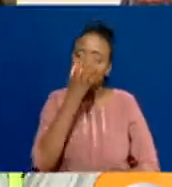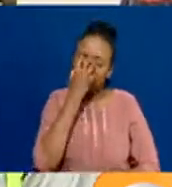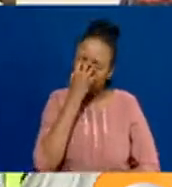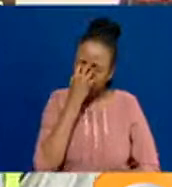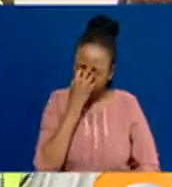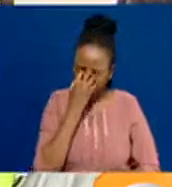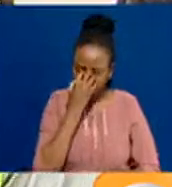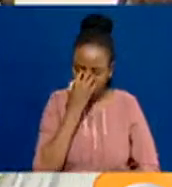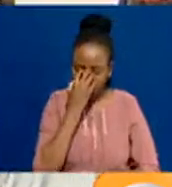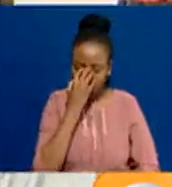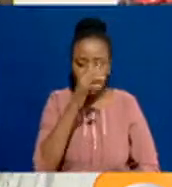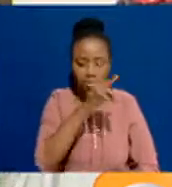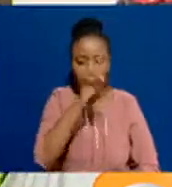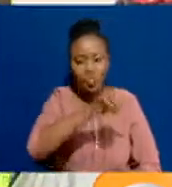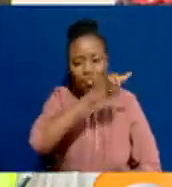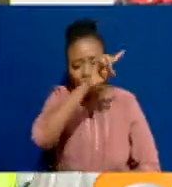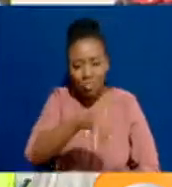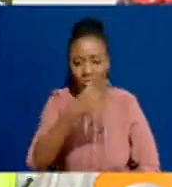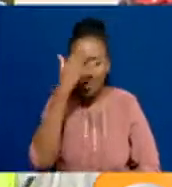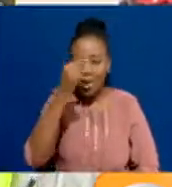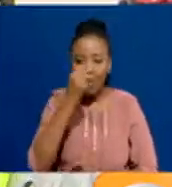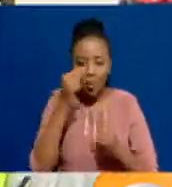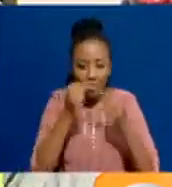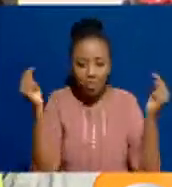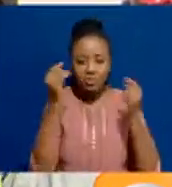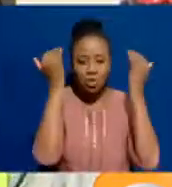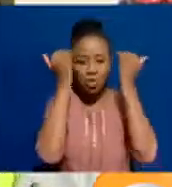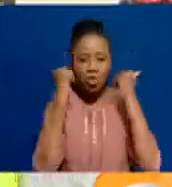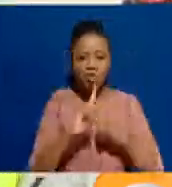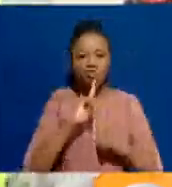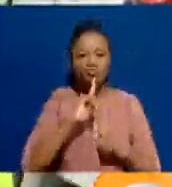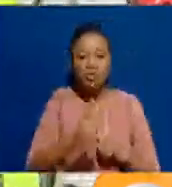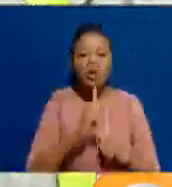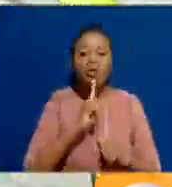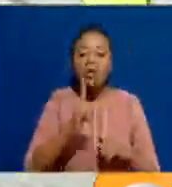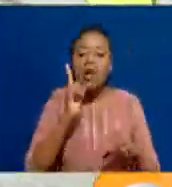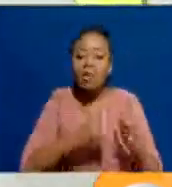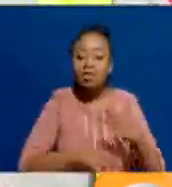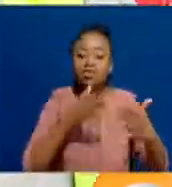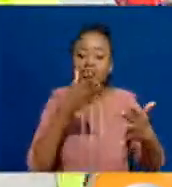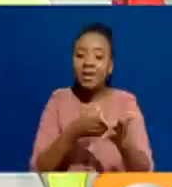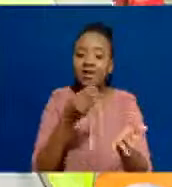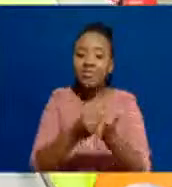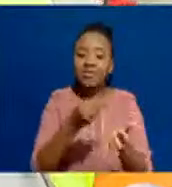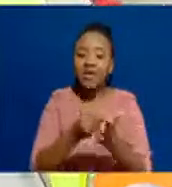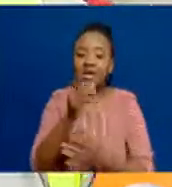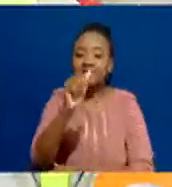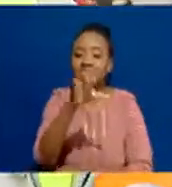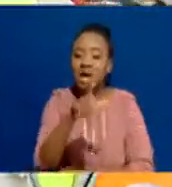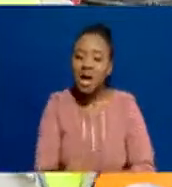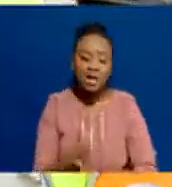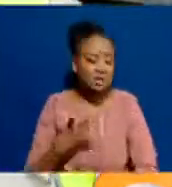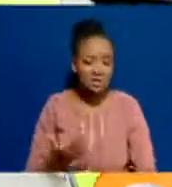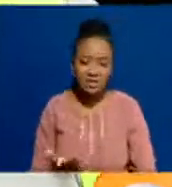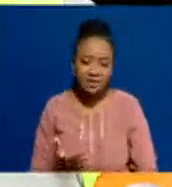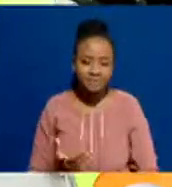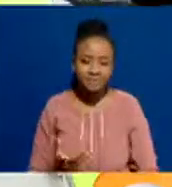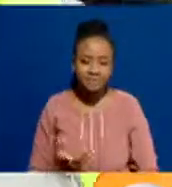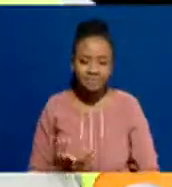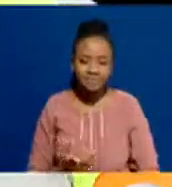amekiuka amri ya mahakama ya kusimamisha mswada huo kutumika kwa muda. Hiyo mahakama ndiyo ilidhinisha ushindi